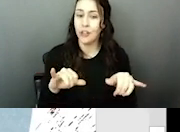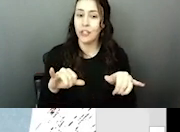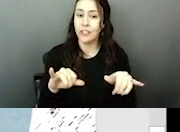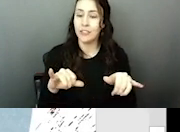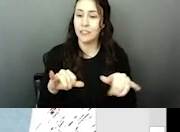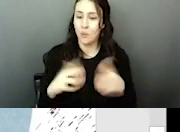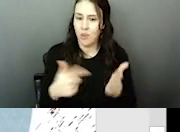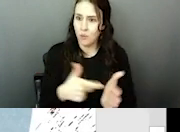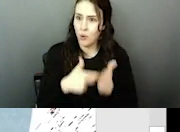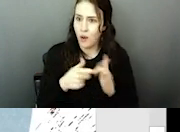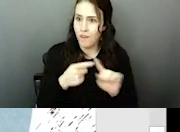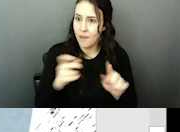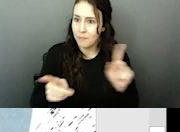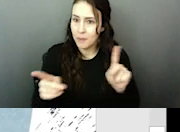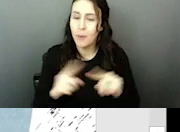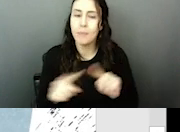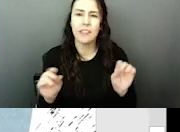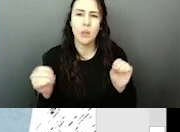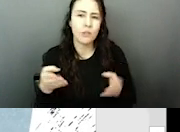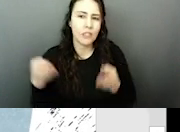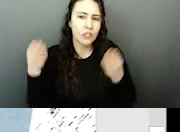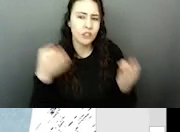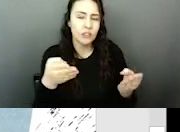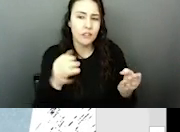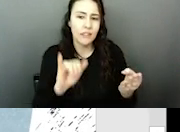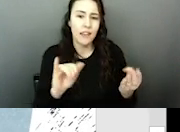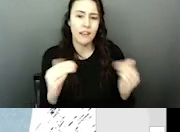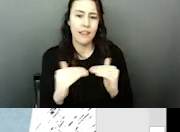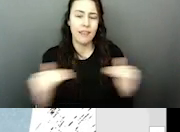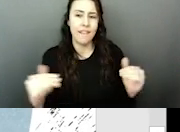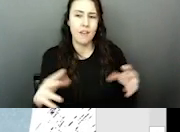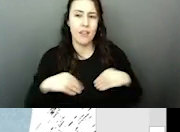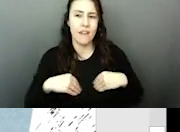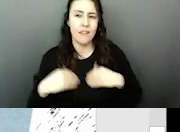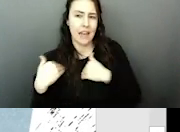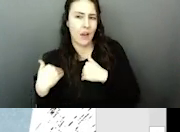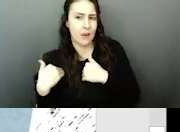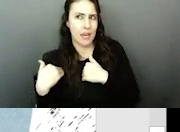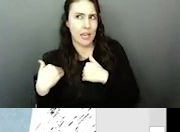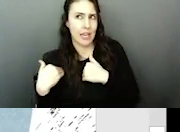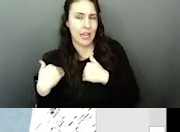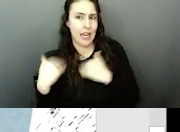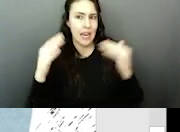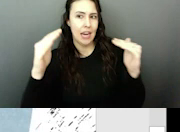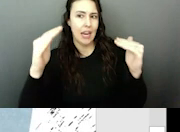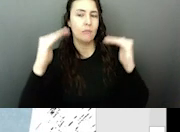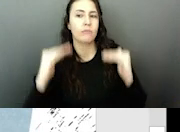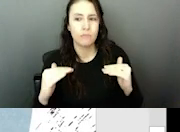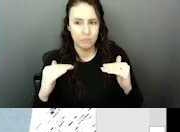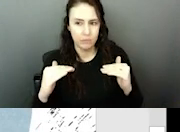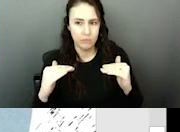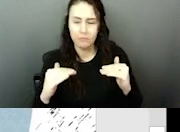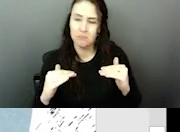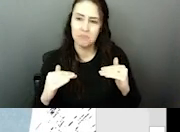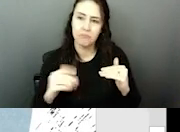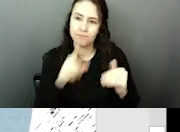no suggestion that the level of accountability in the standards be diminished. And